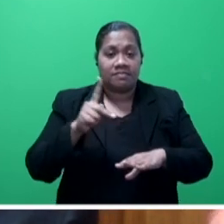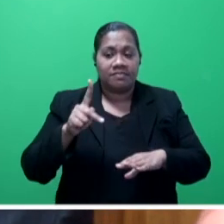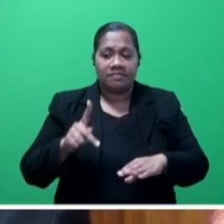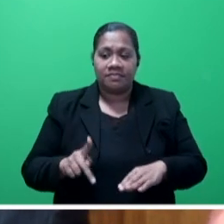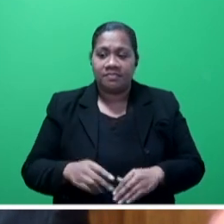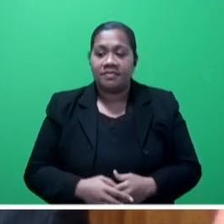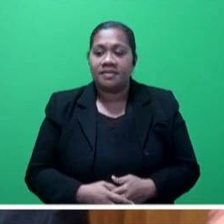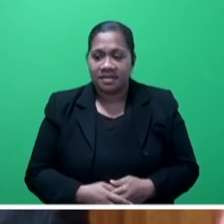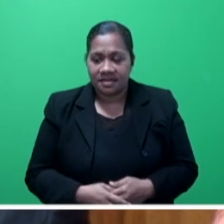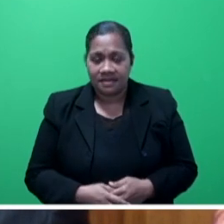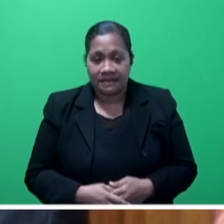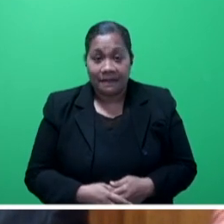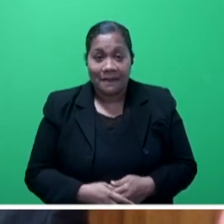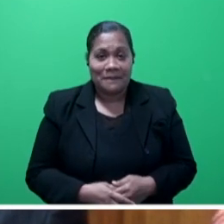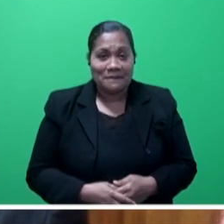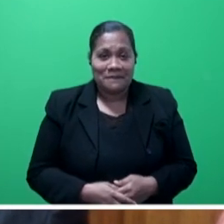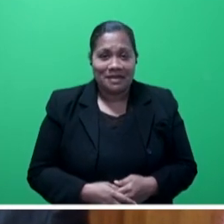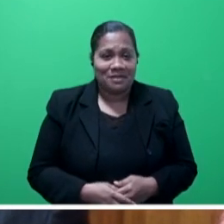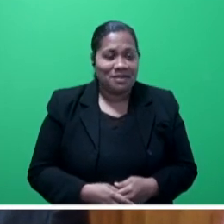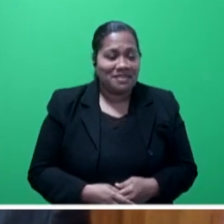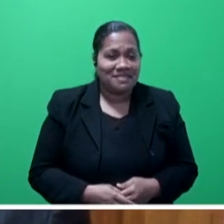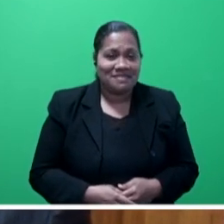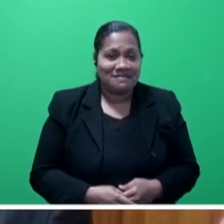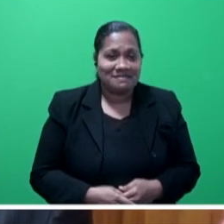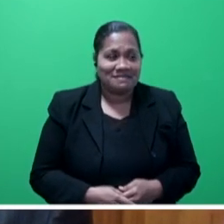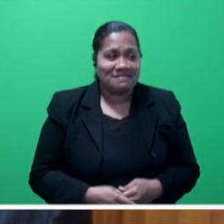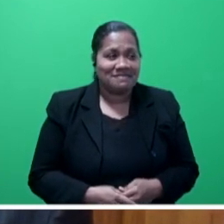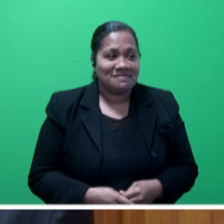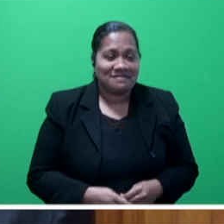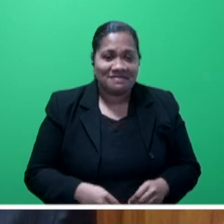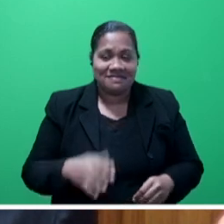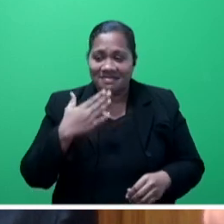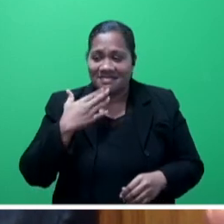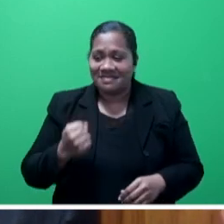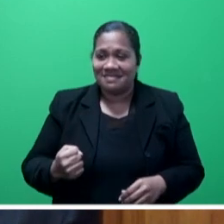We invite everybody else, see the light, get into the light.